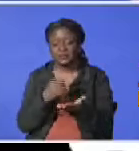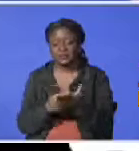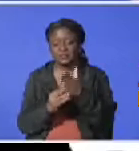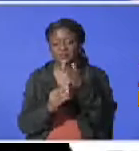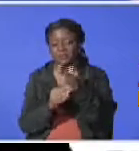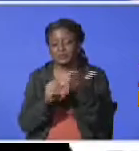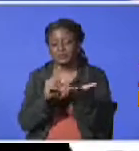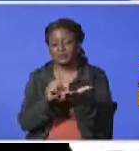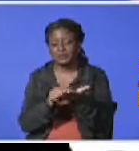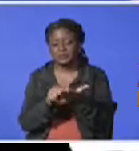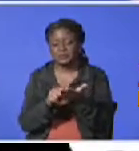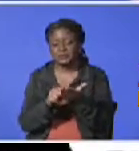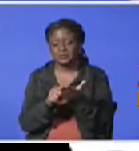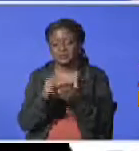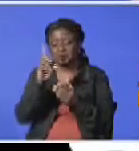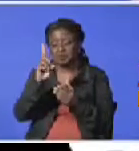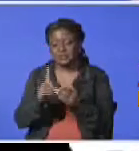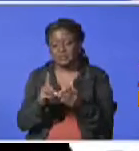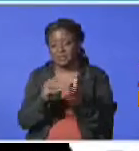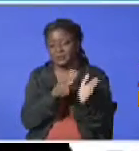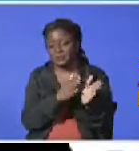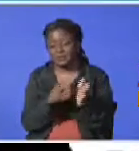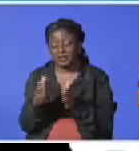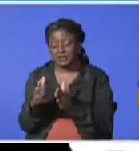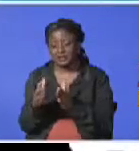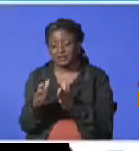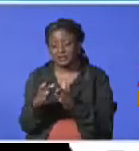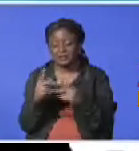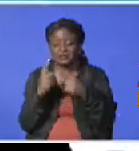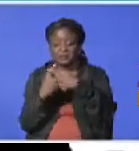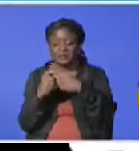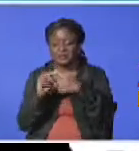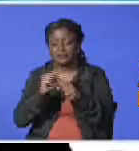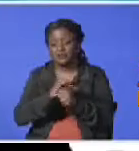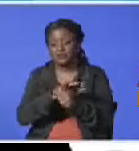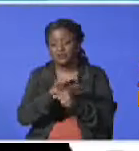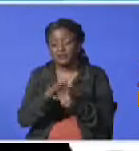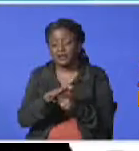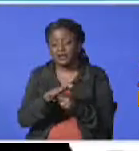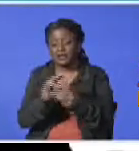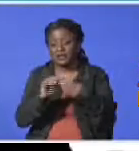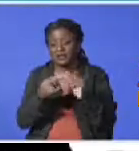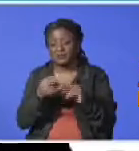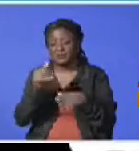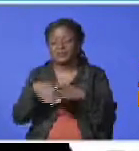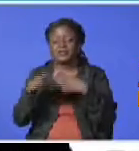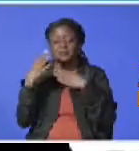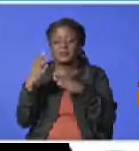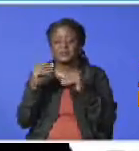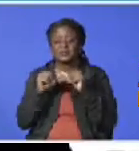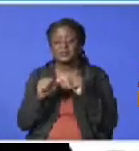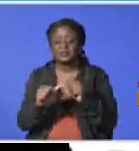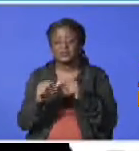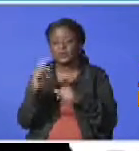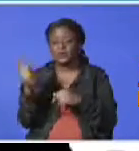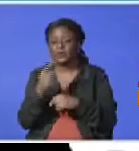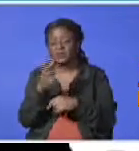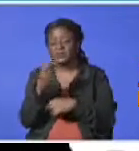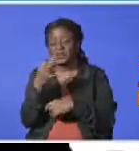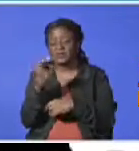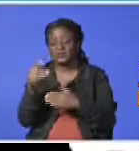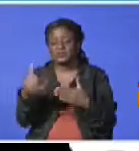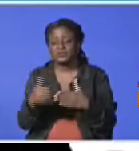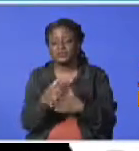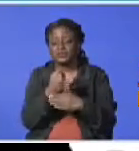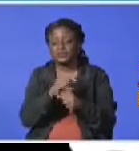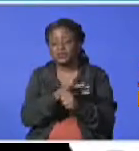Topping news this evening, the downward trend of positive COVID-19 cases in the Bahamas continues. Only 19 new